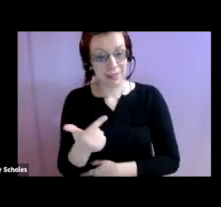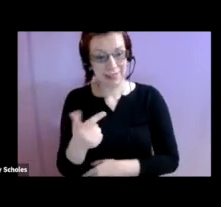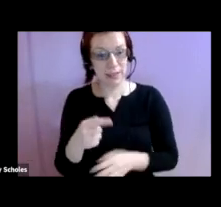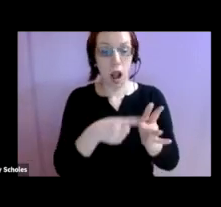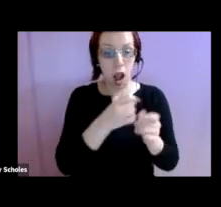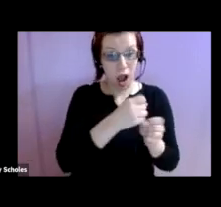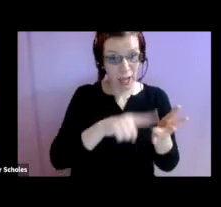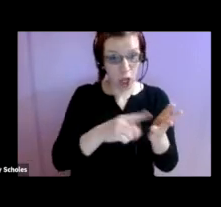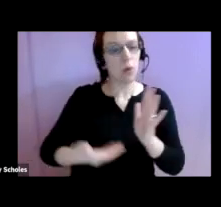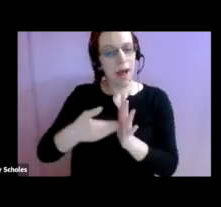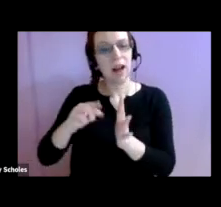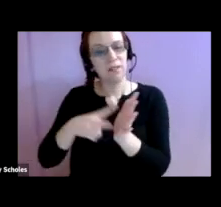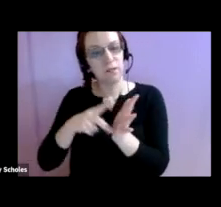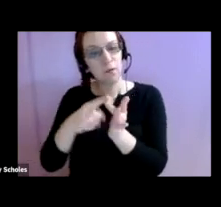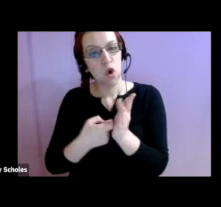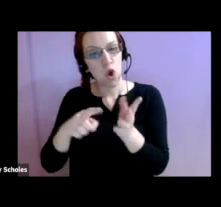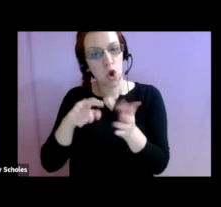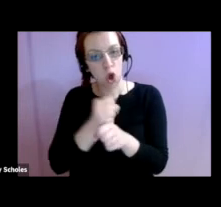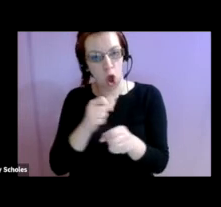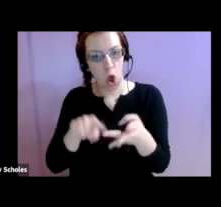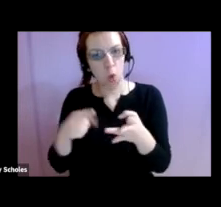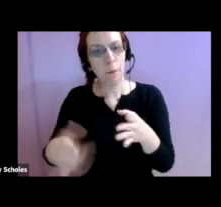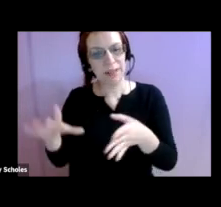and in which Virgo then joined.